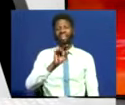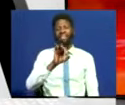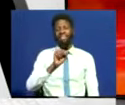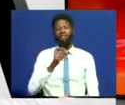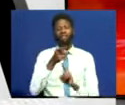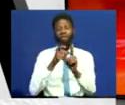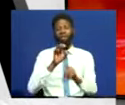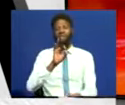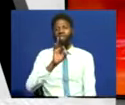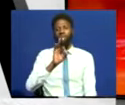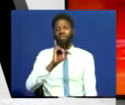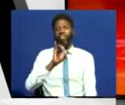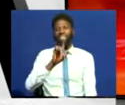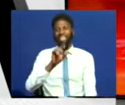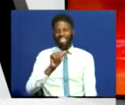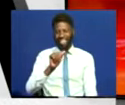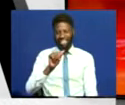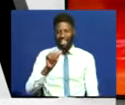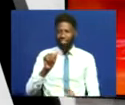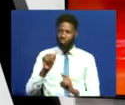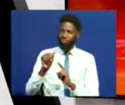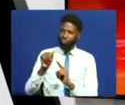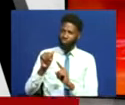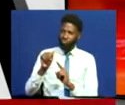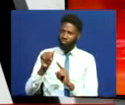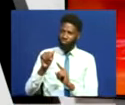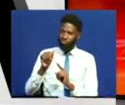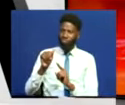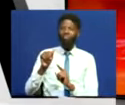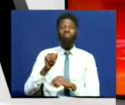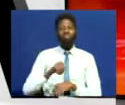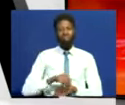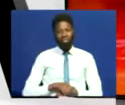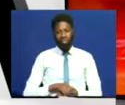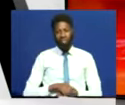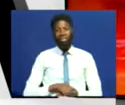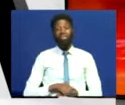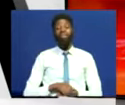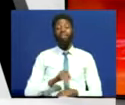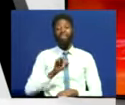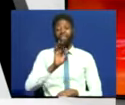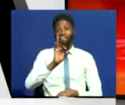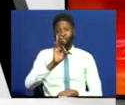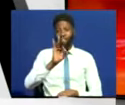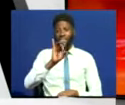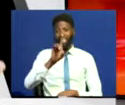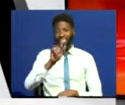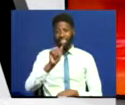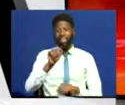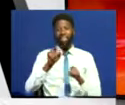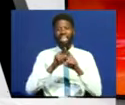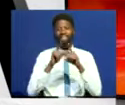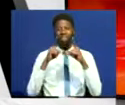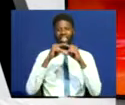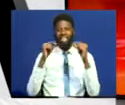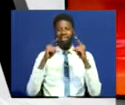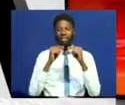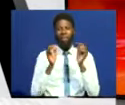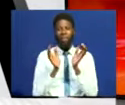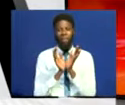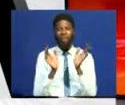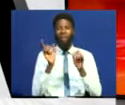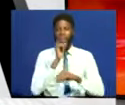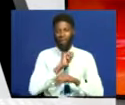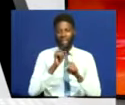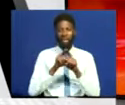Federation of Women, the Federation, which is FIDA, has also issued a statement in regards to this particular matter. You even gave us statistics